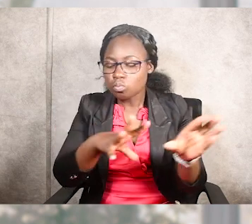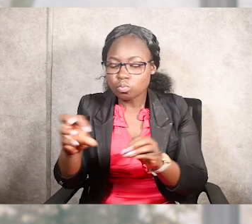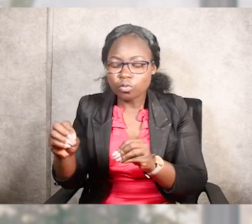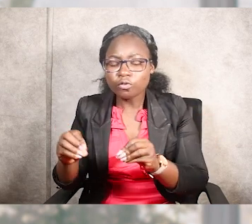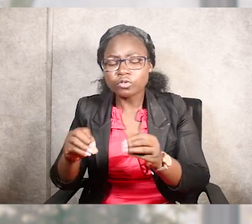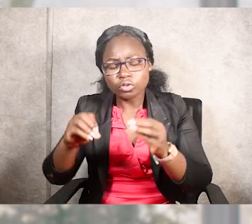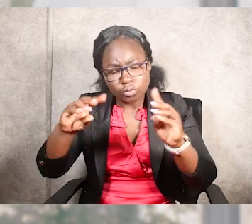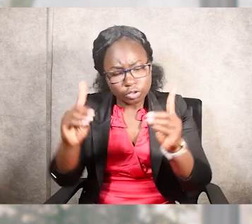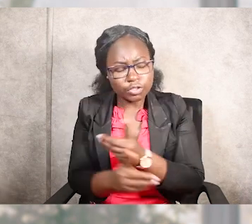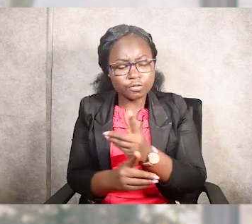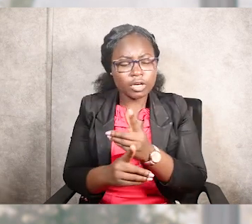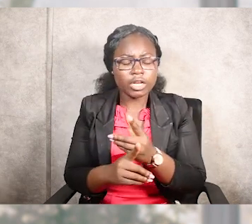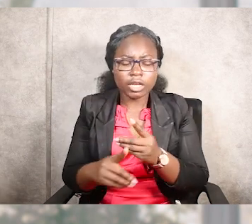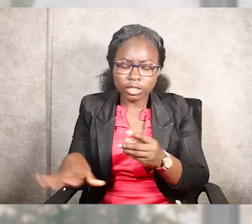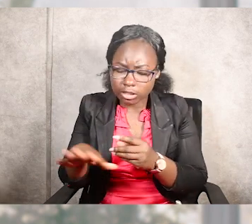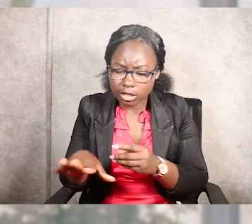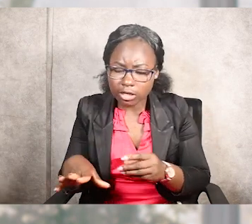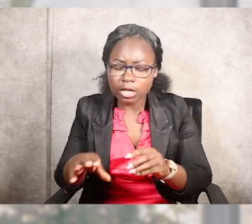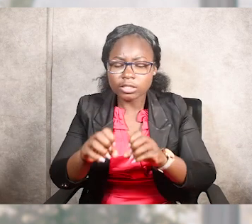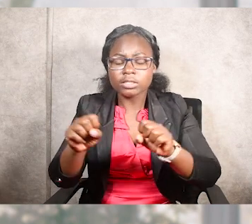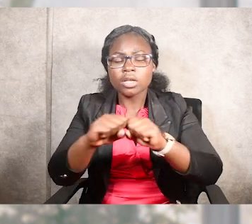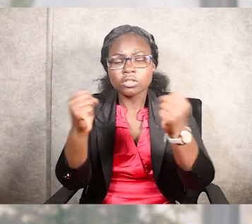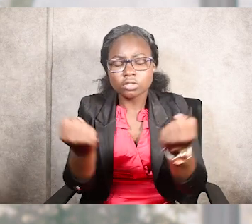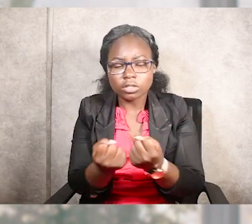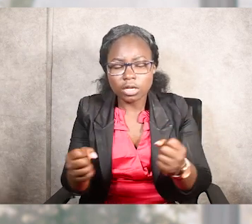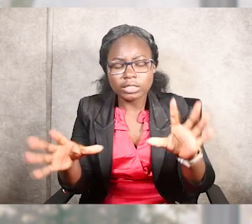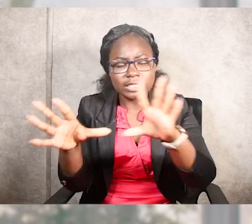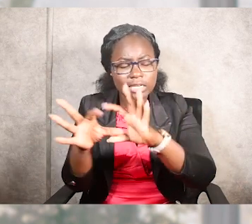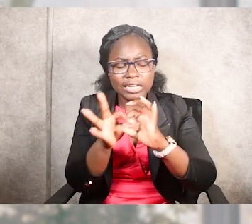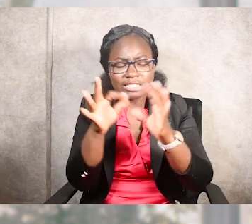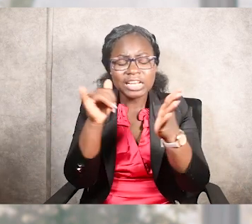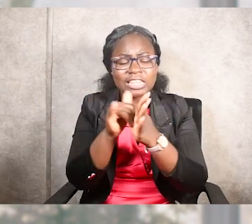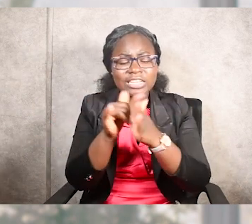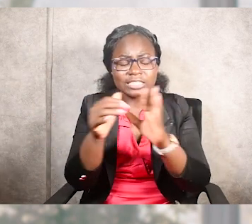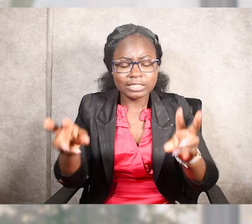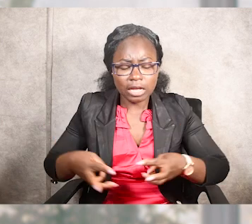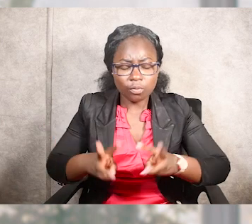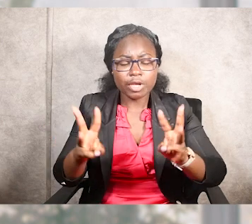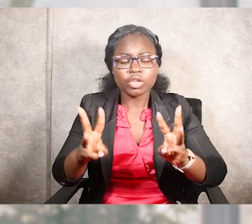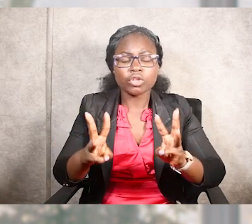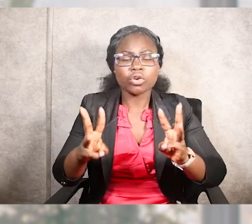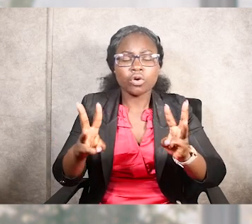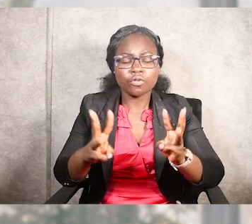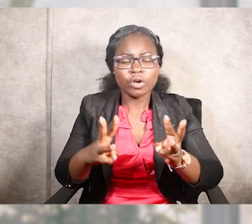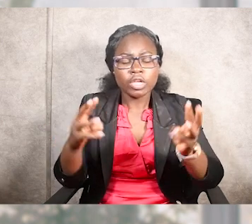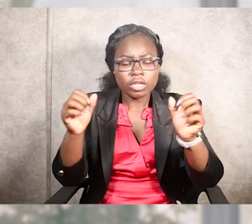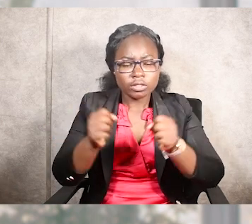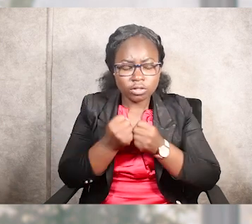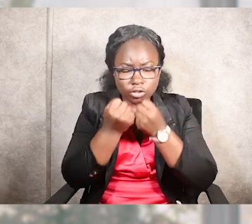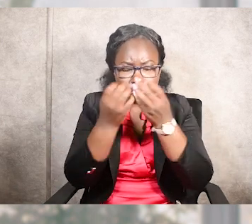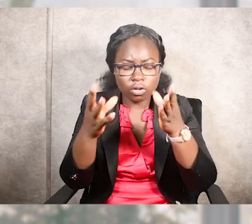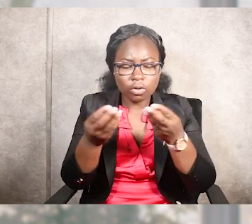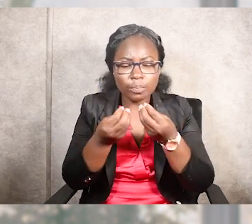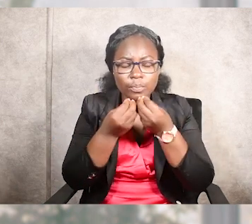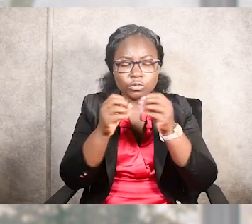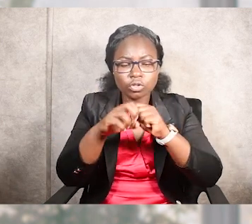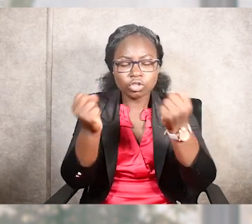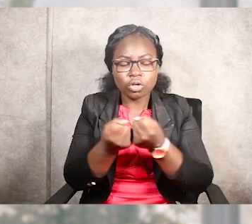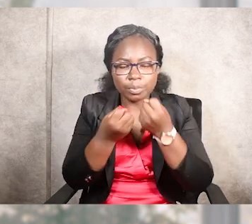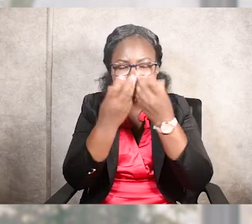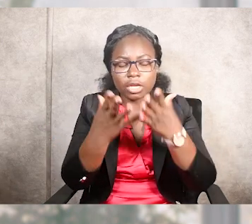locations and different societies, different cultures, and that is an aspect of socialization that social media contexts have provided for us.